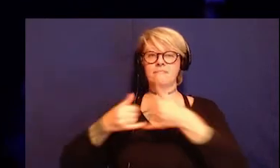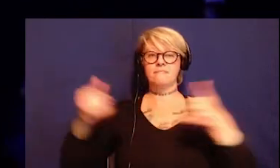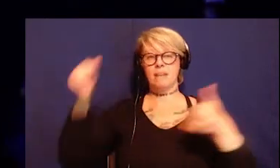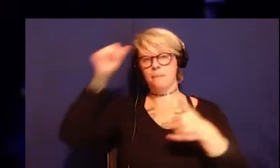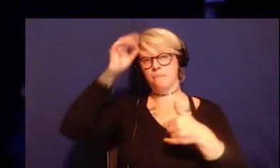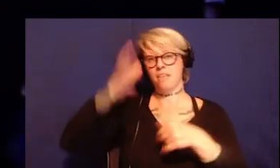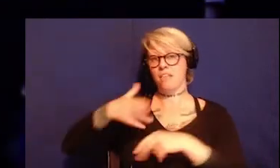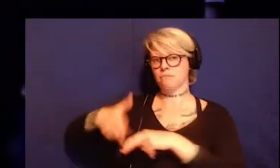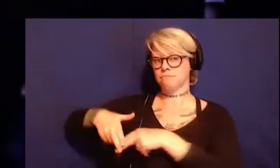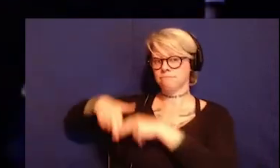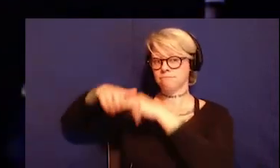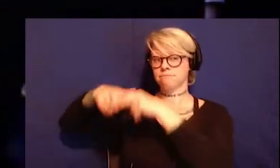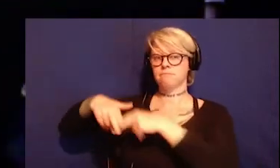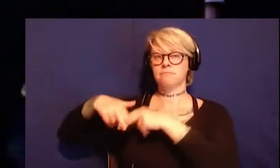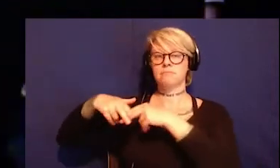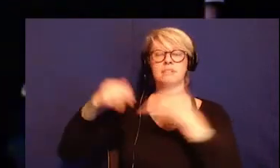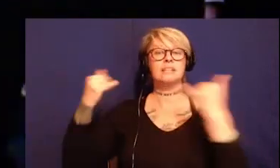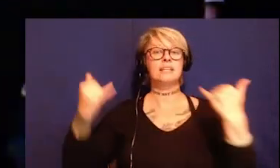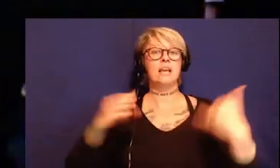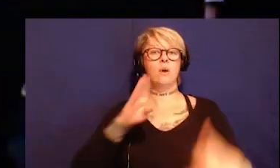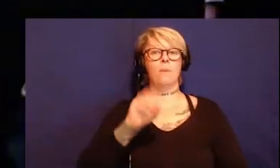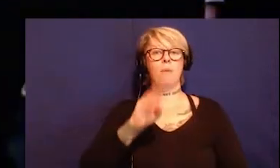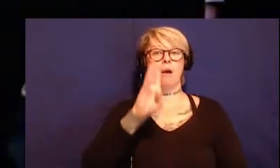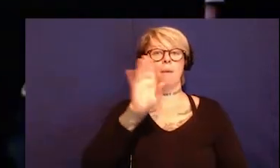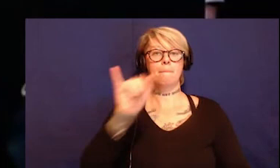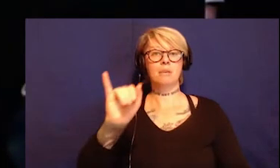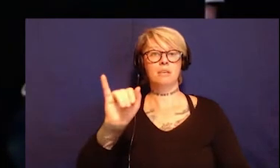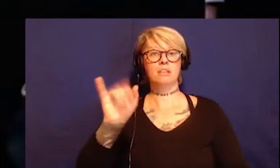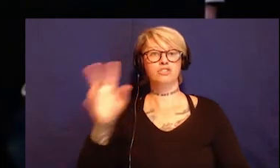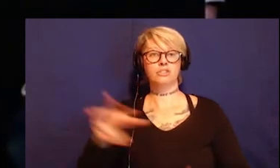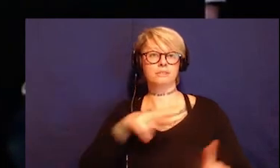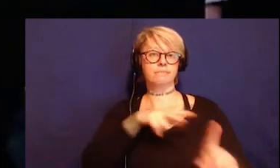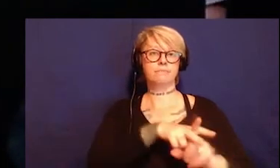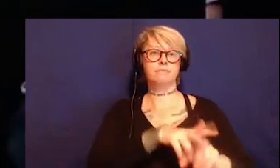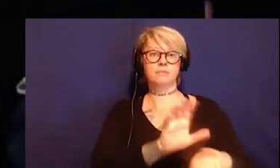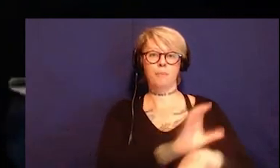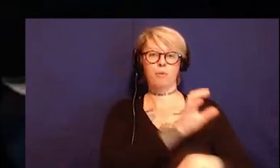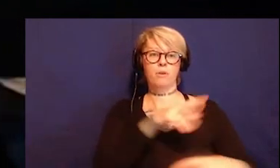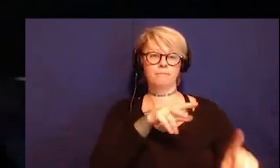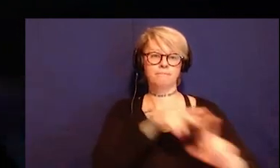3. Bobby is plugged in with her dad.